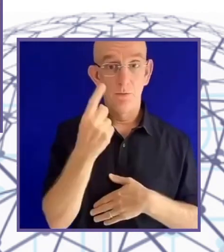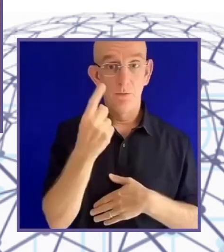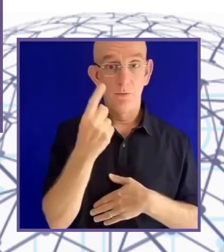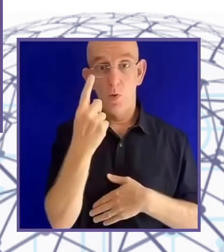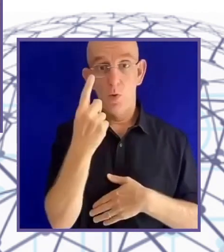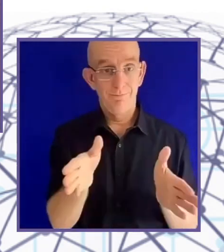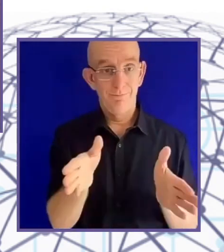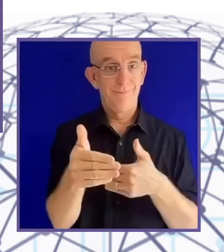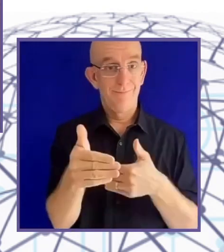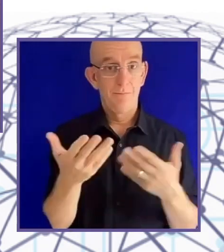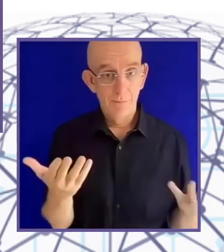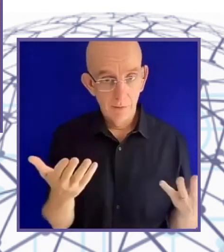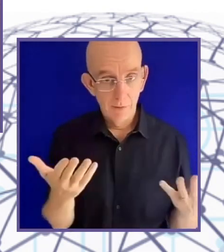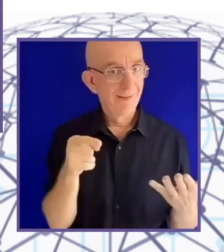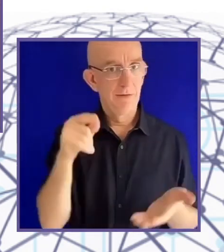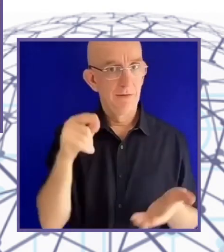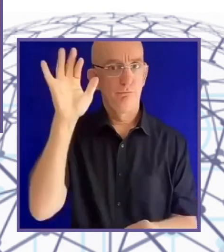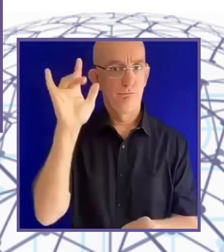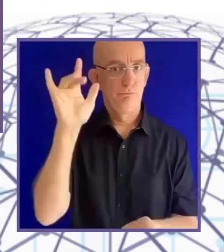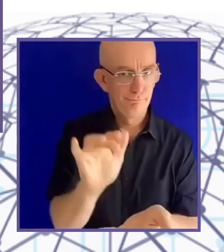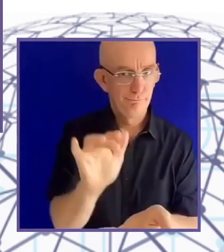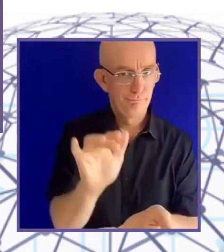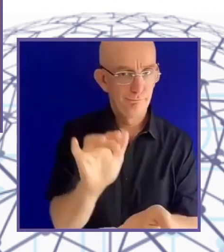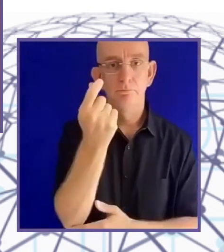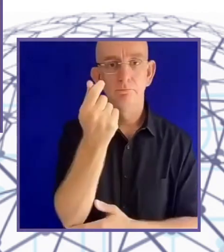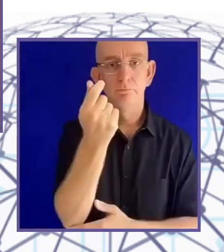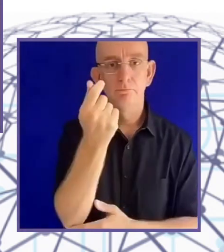And I'm pausing for effect there.